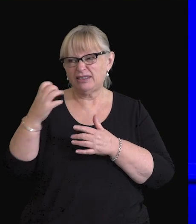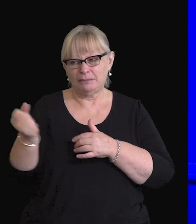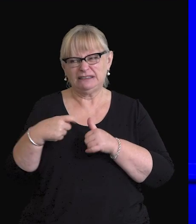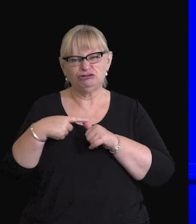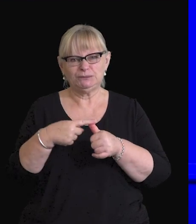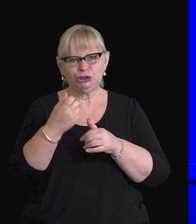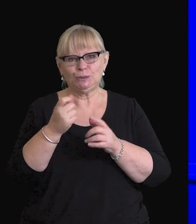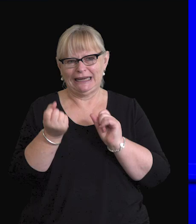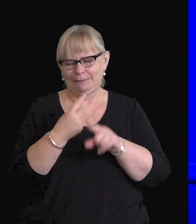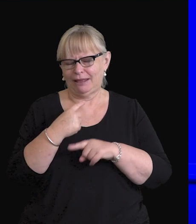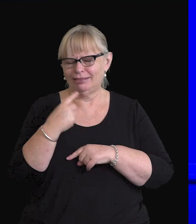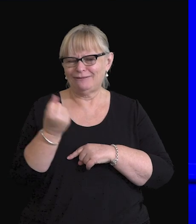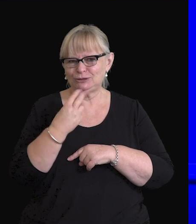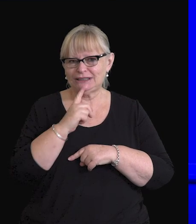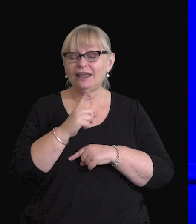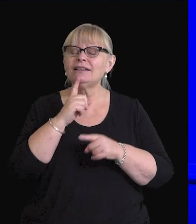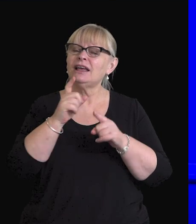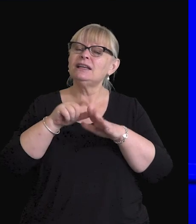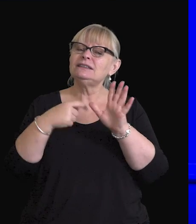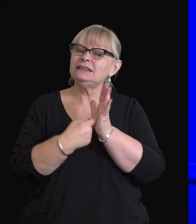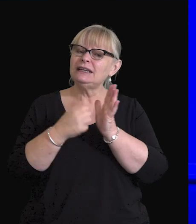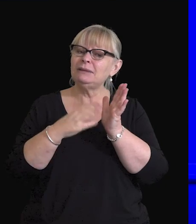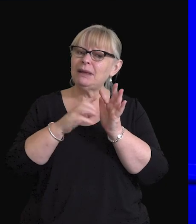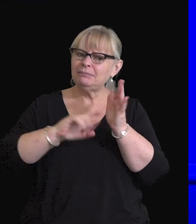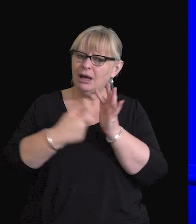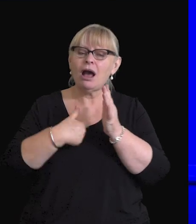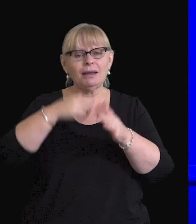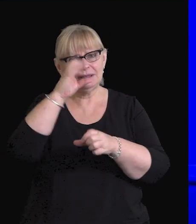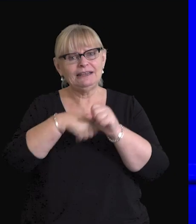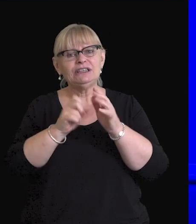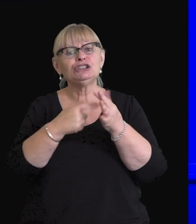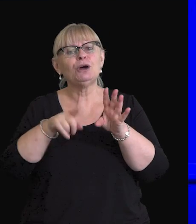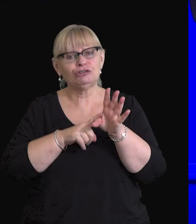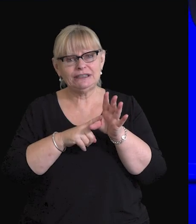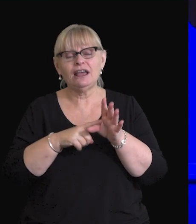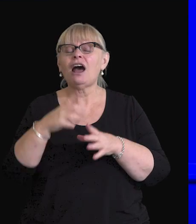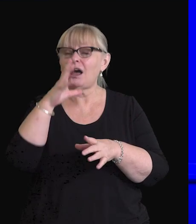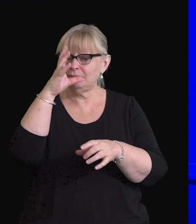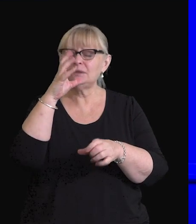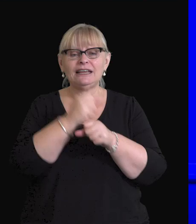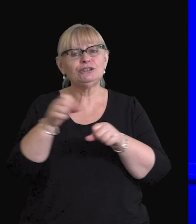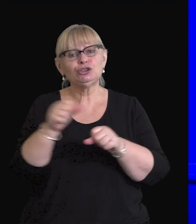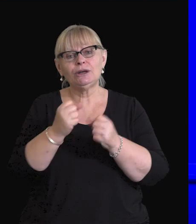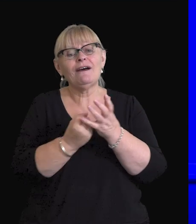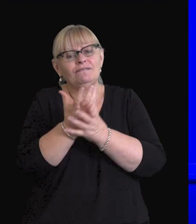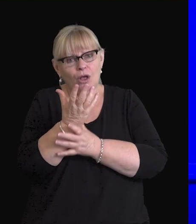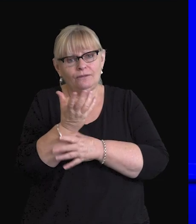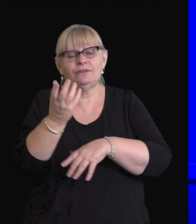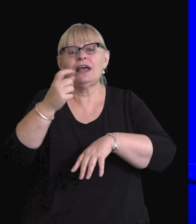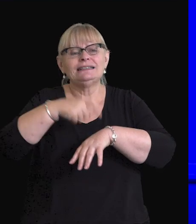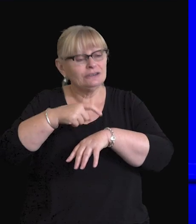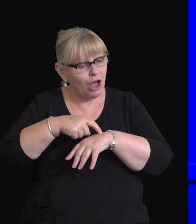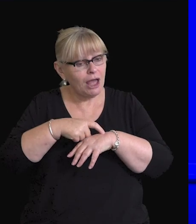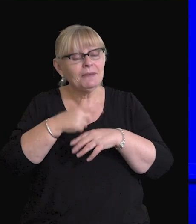to respond to. And you might say, "Dear member, I believe in democracy. I believe our democracy should evolve as times